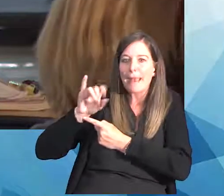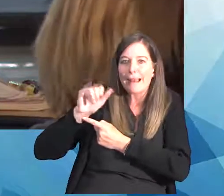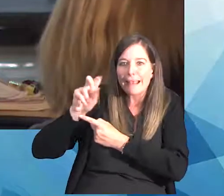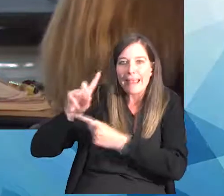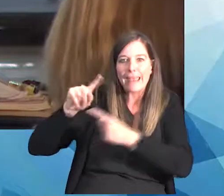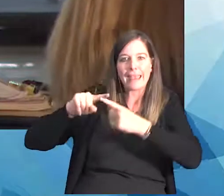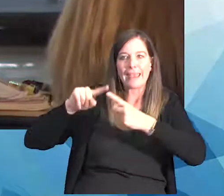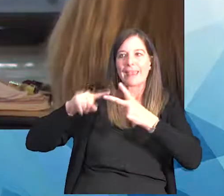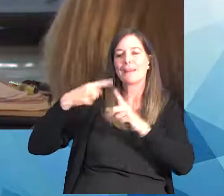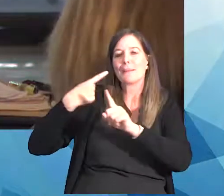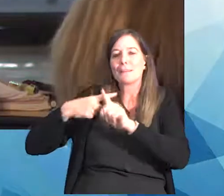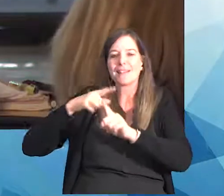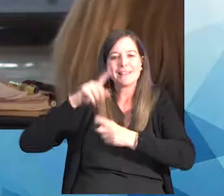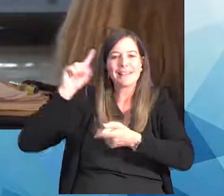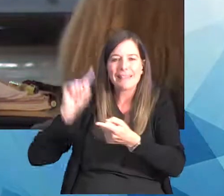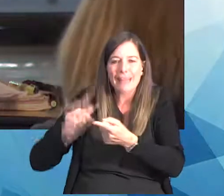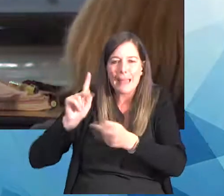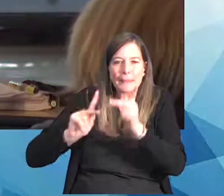donations.